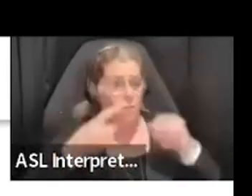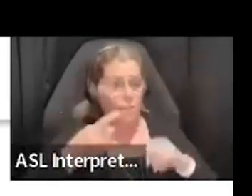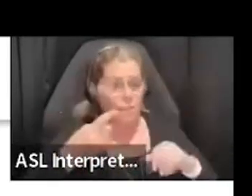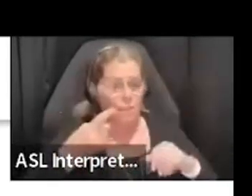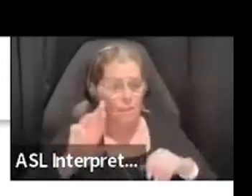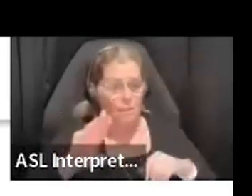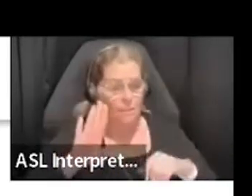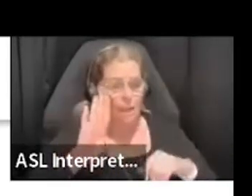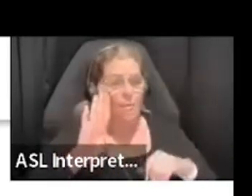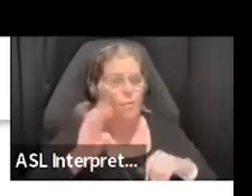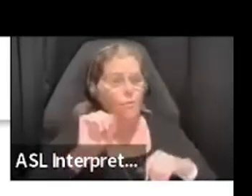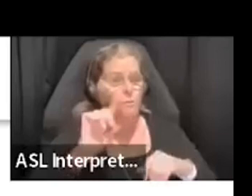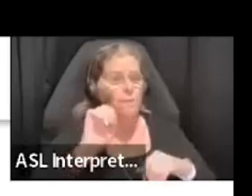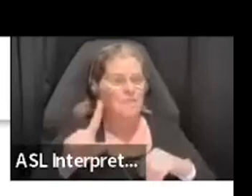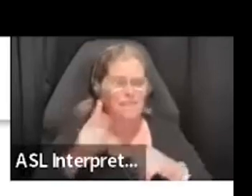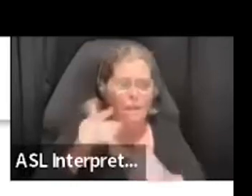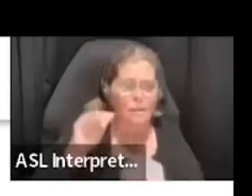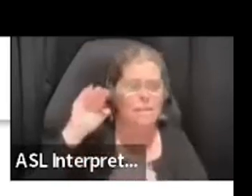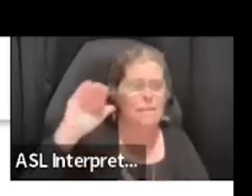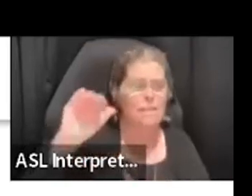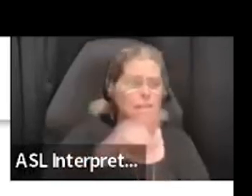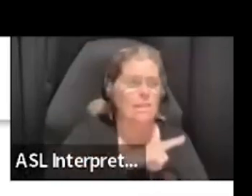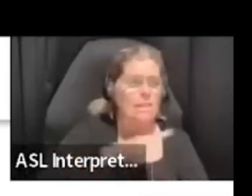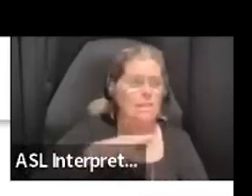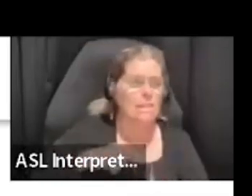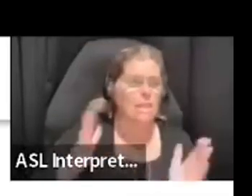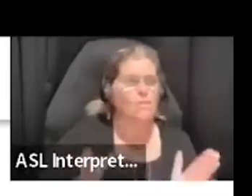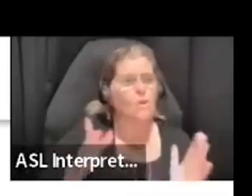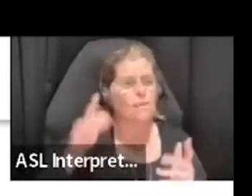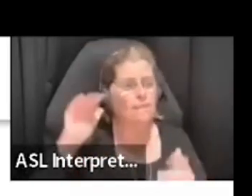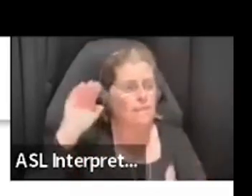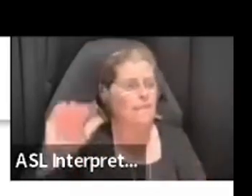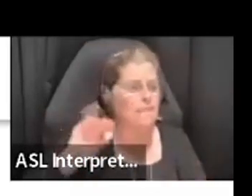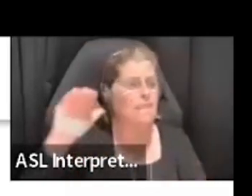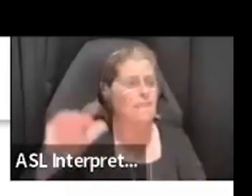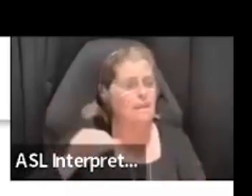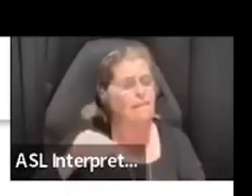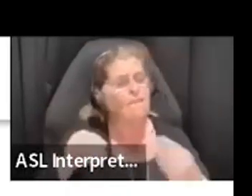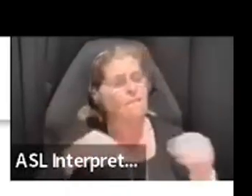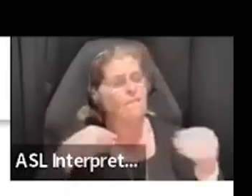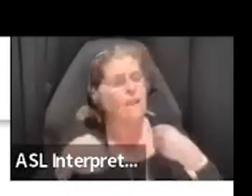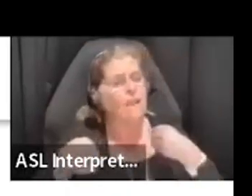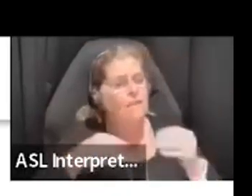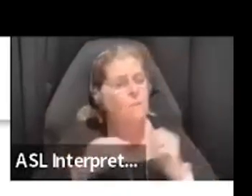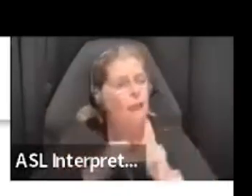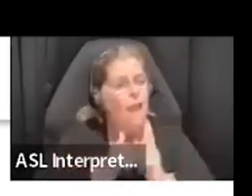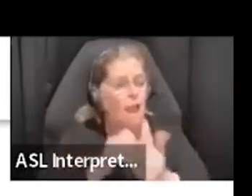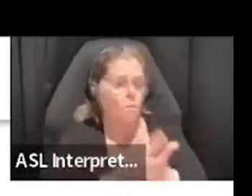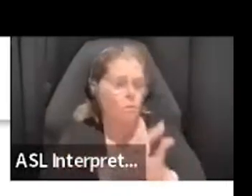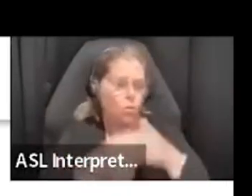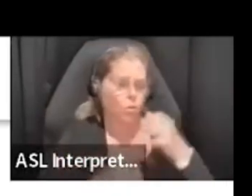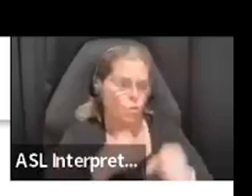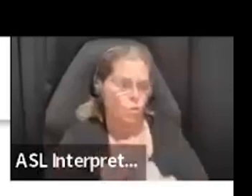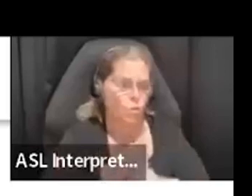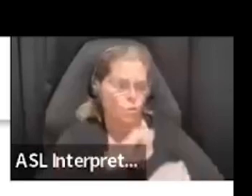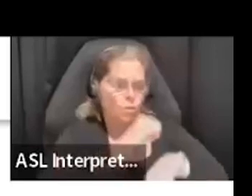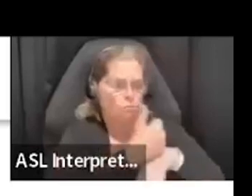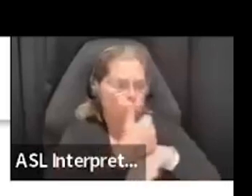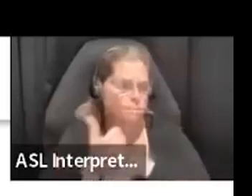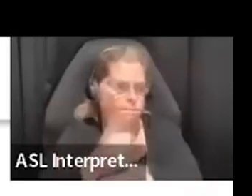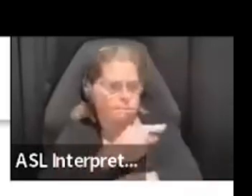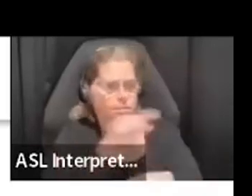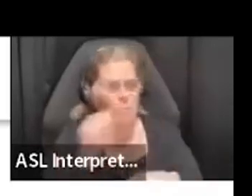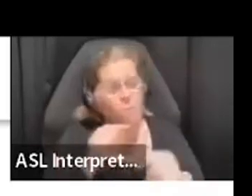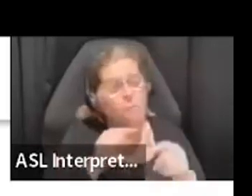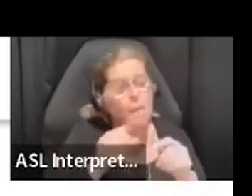state legislature to have some flexibility in how our school year looks, to be able to create